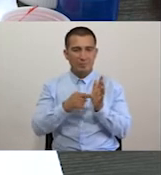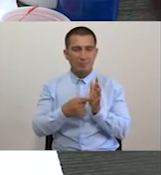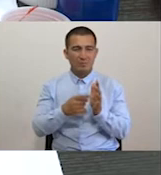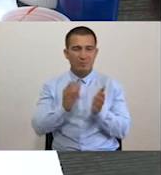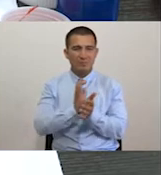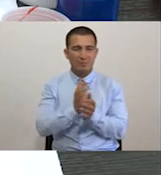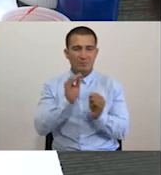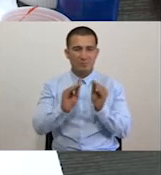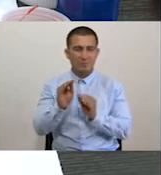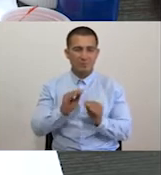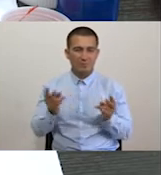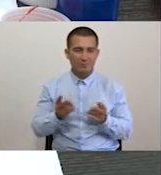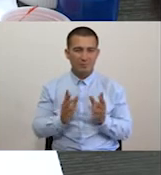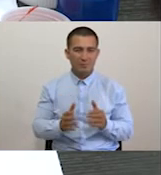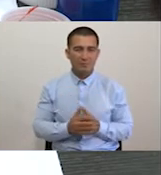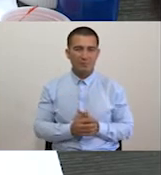beramiz.